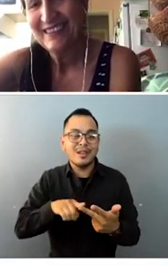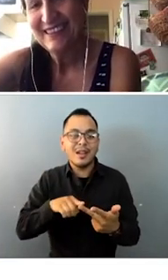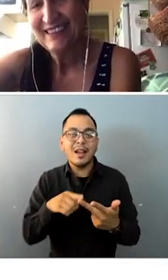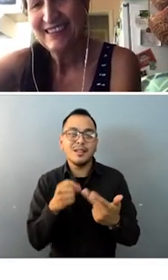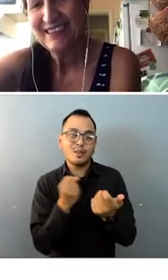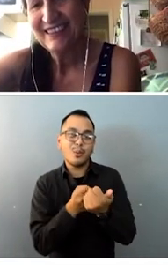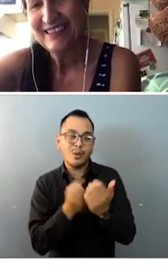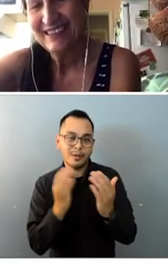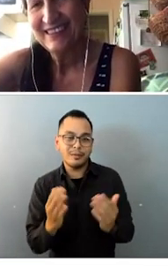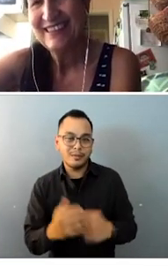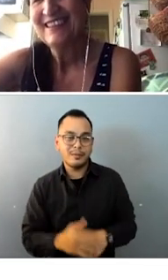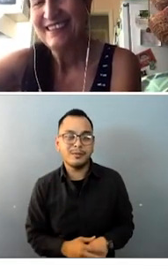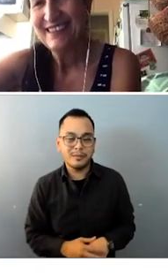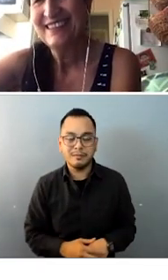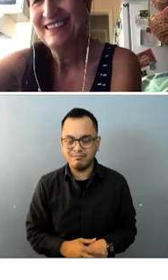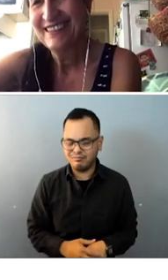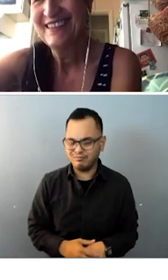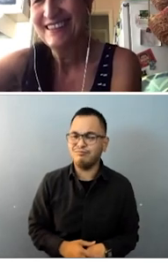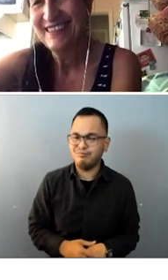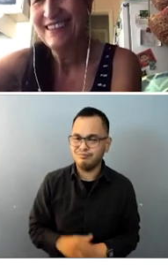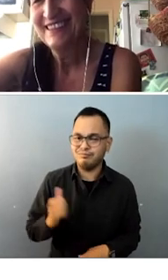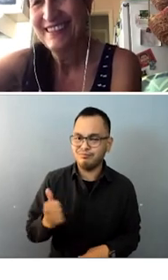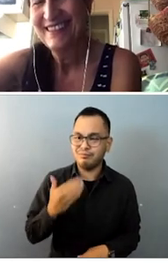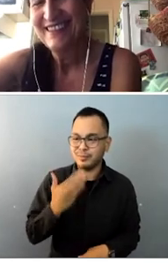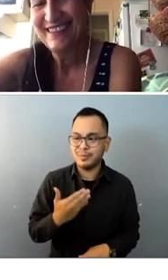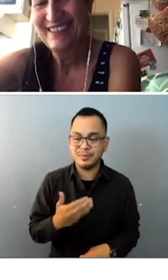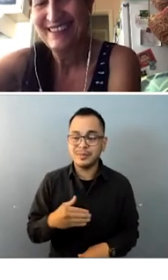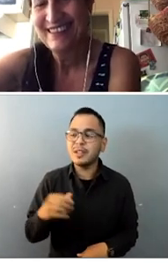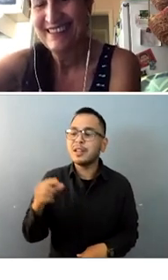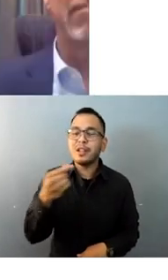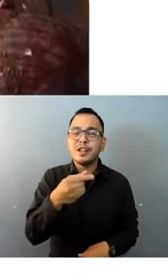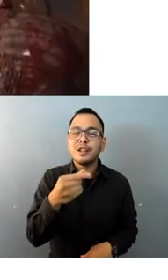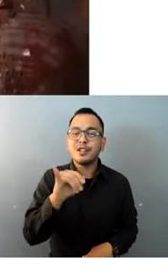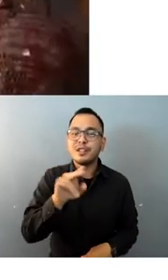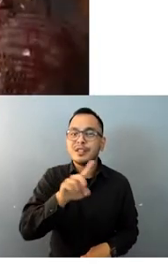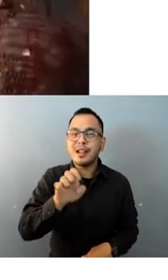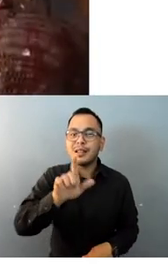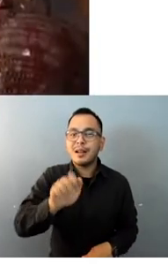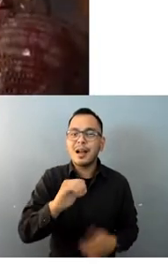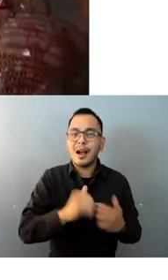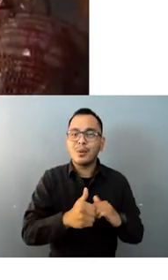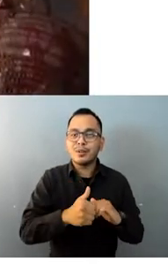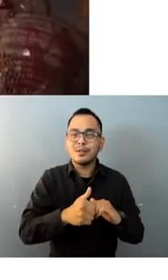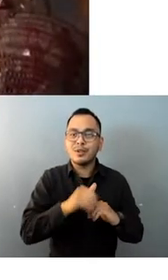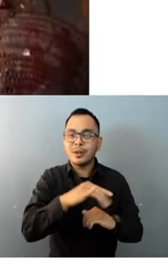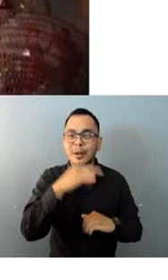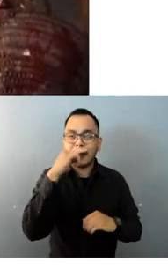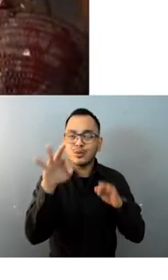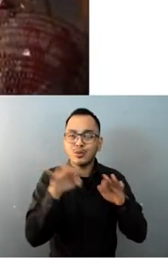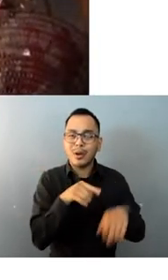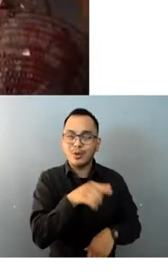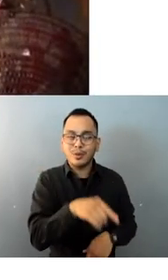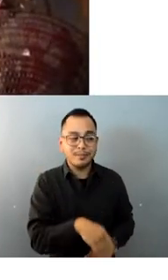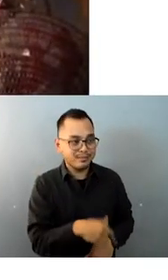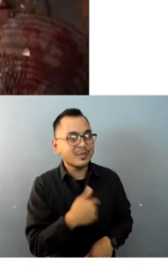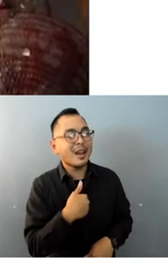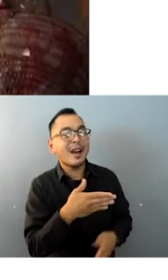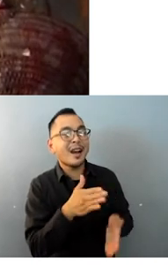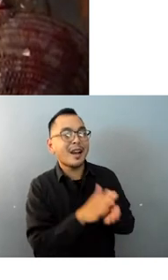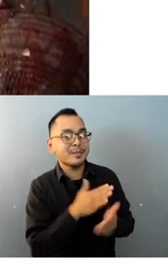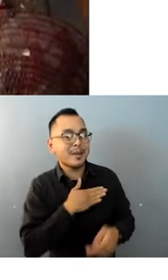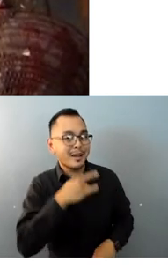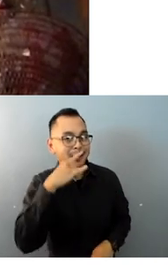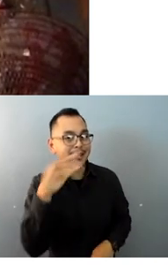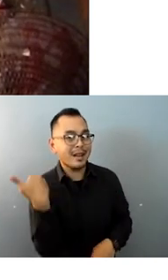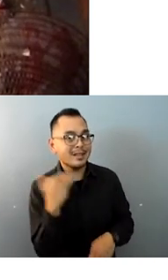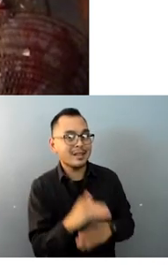and supportive. Ah, good. I'll take those. How about you, Gisella? How would your child describe you? I asked my kid